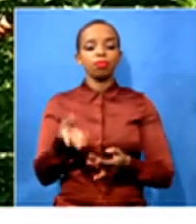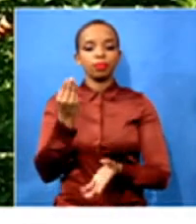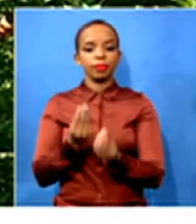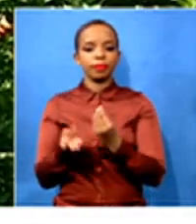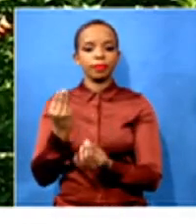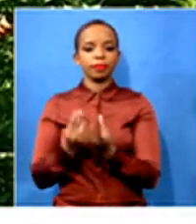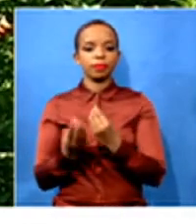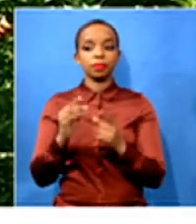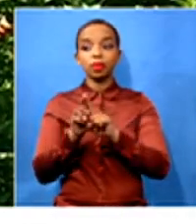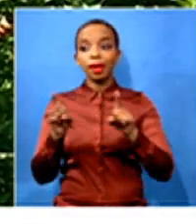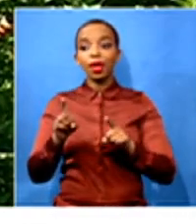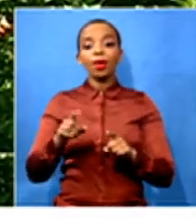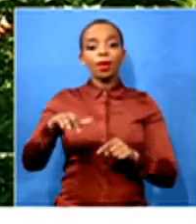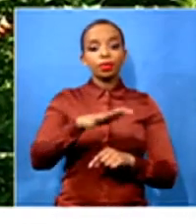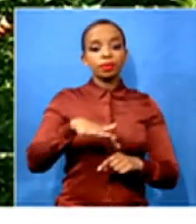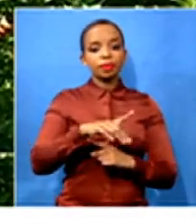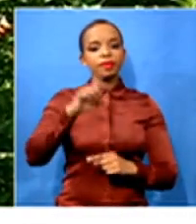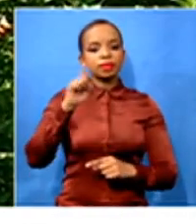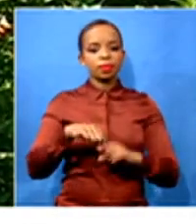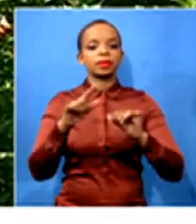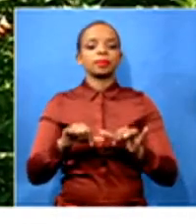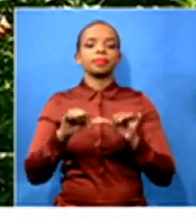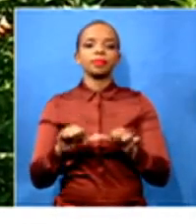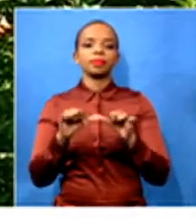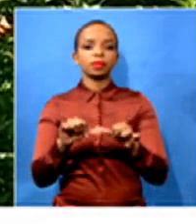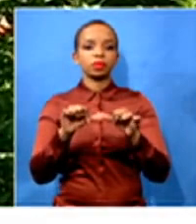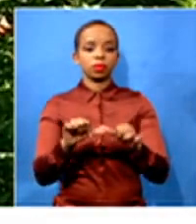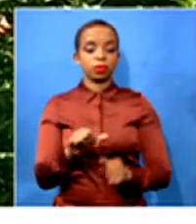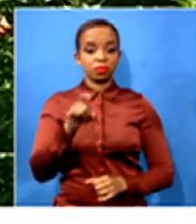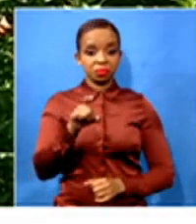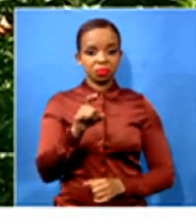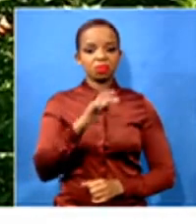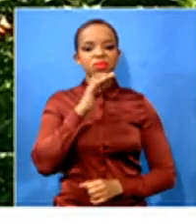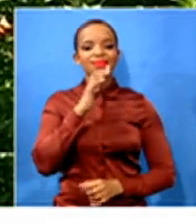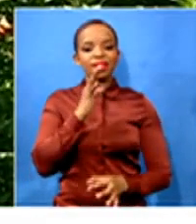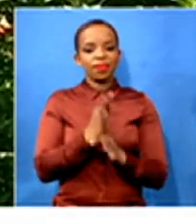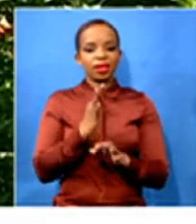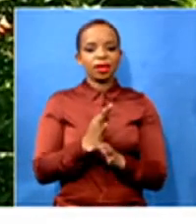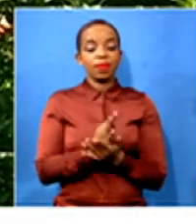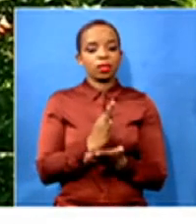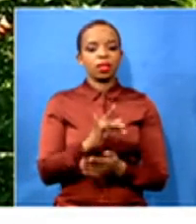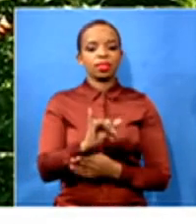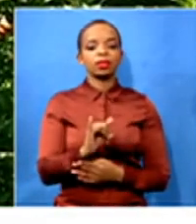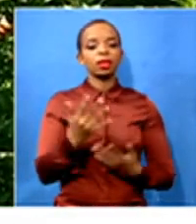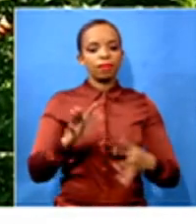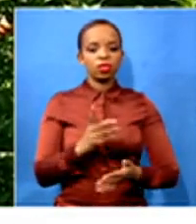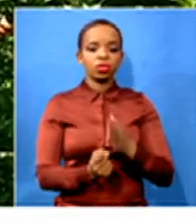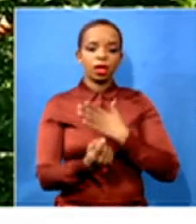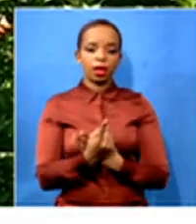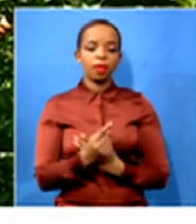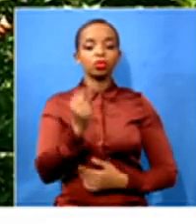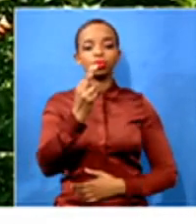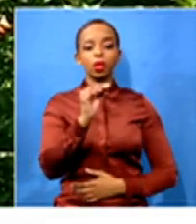just keep them alive. This on top of the fact that we had a drought in 2018